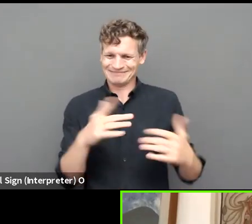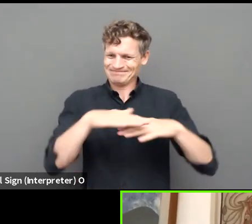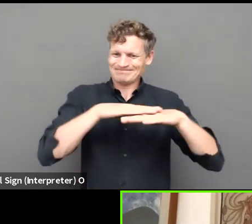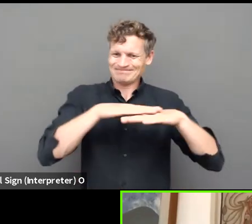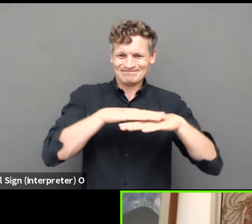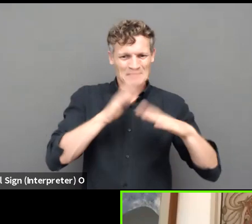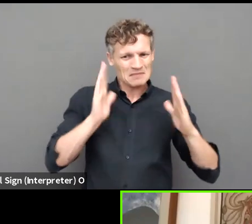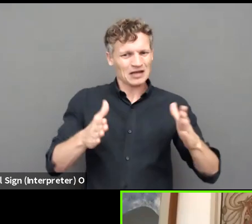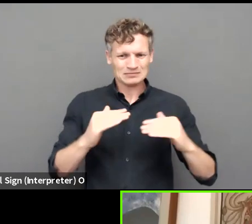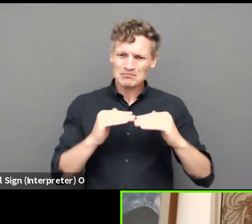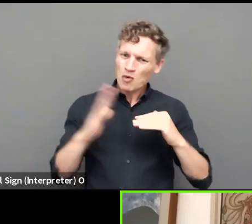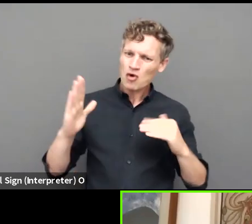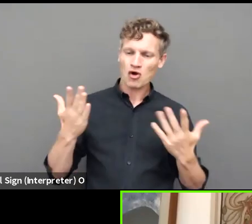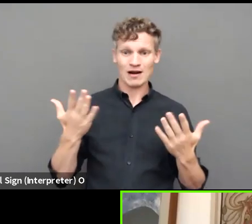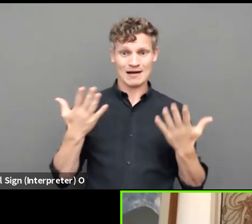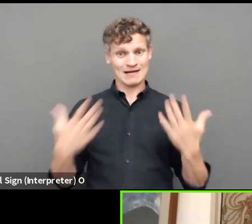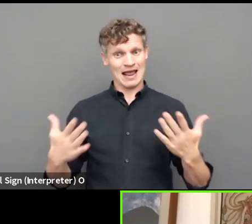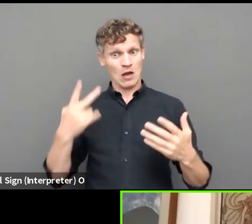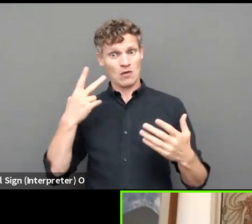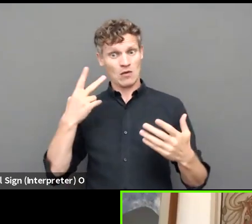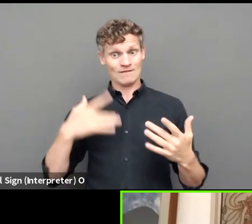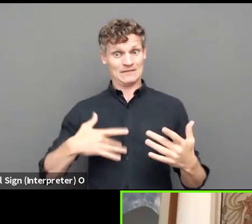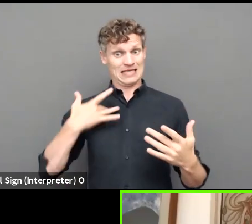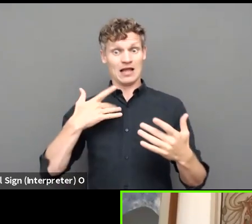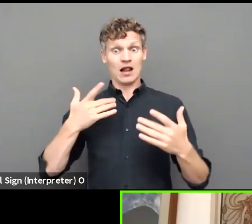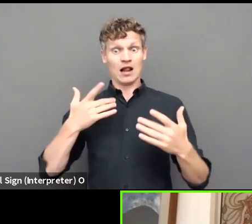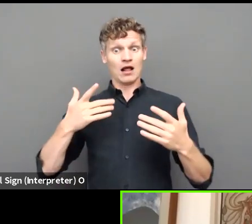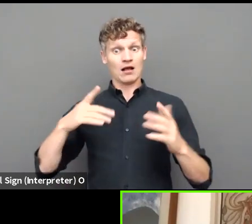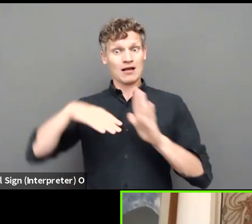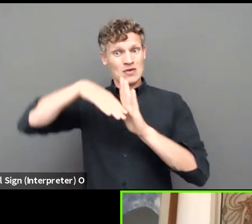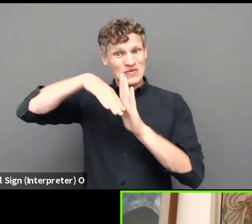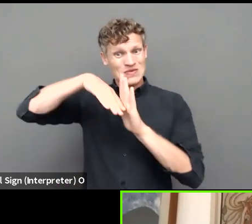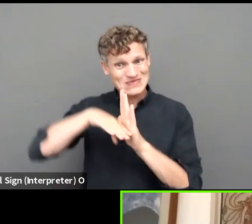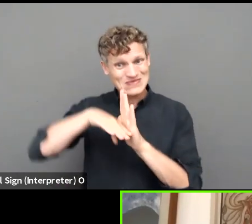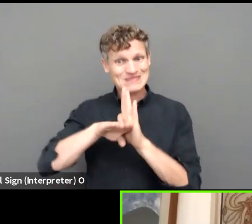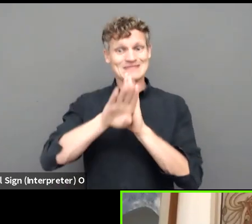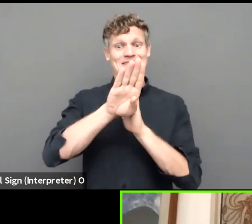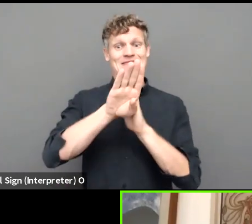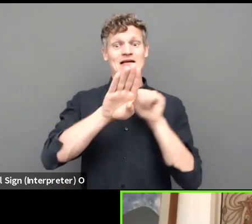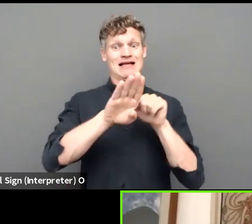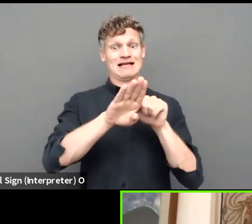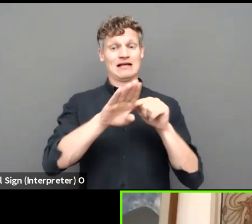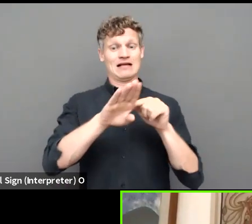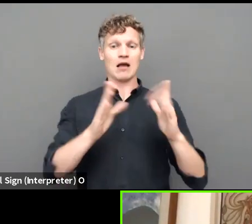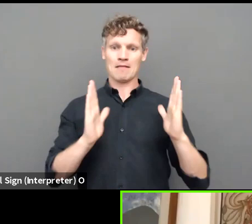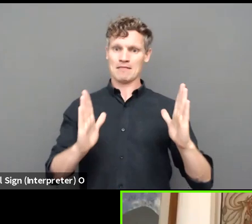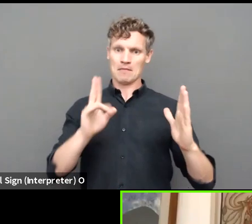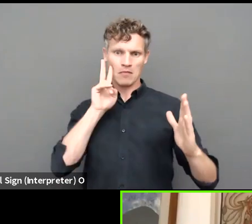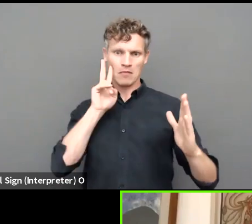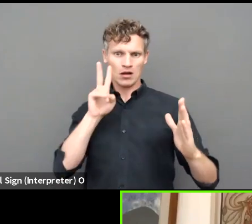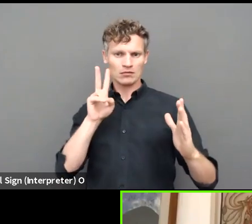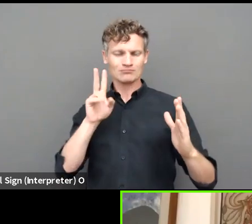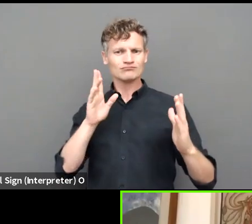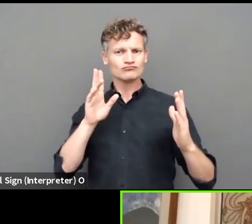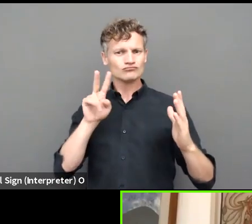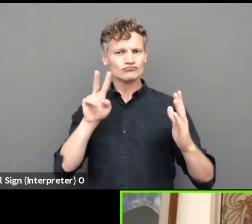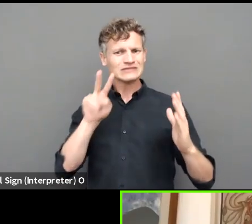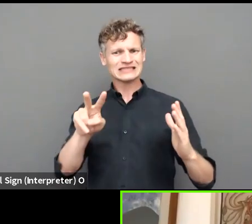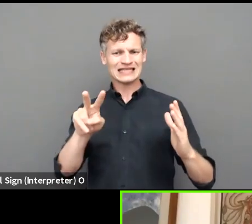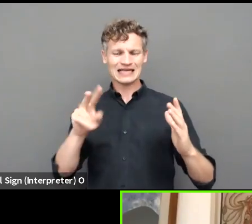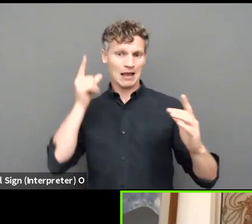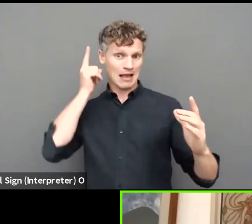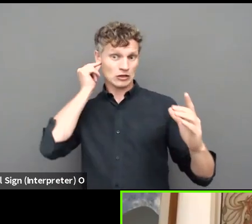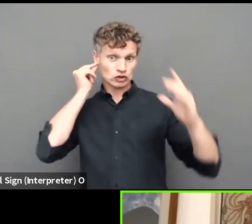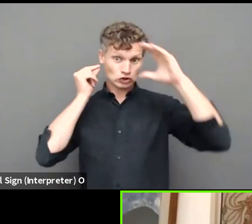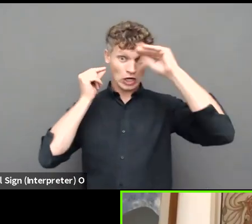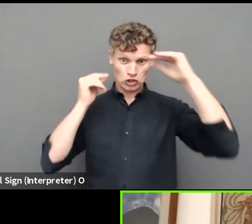need to address structural inequalities by mainstreaming gender considerations and economic